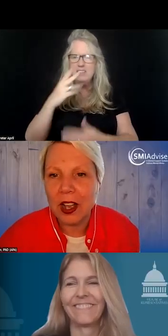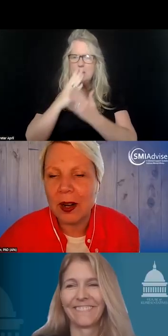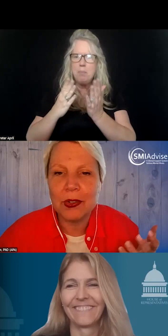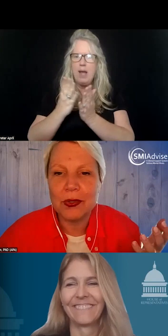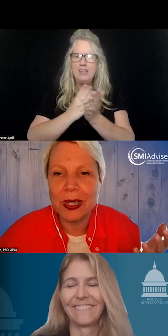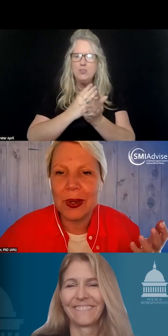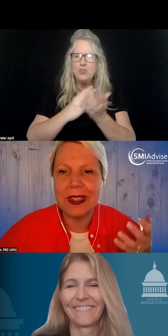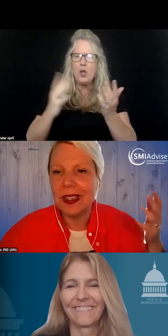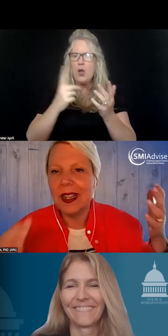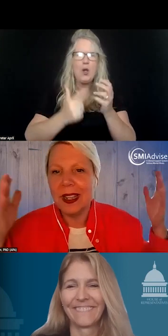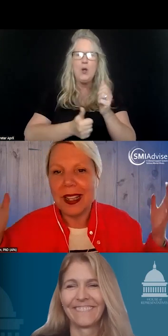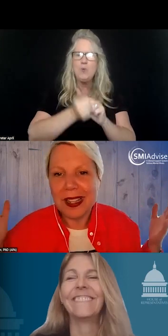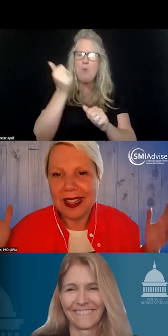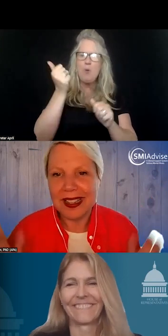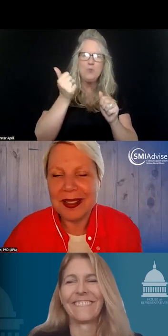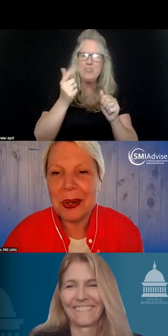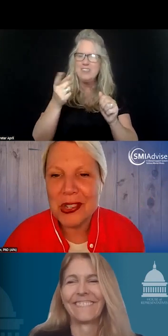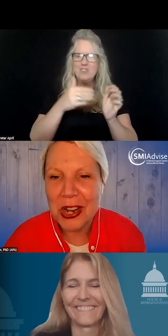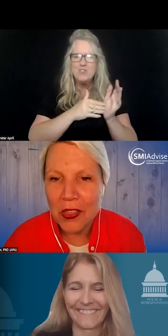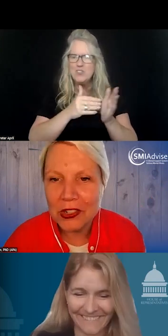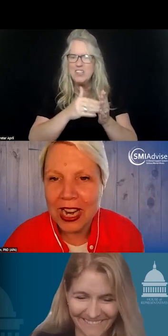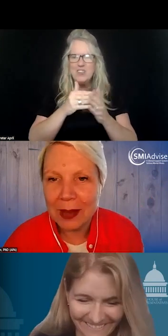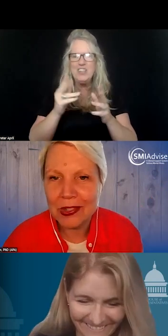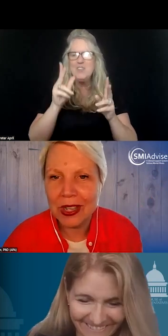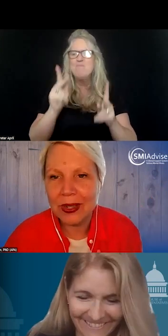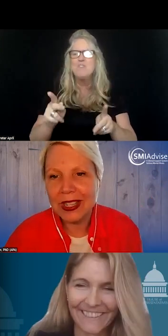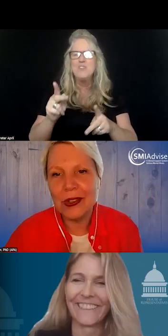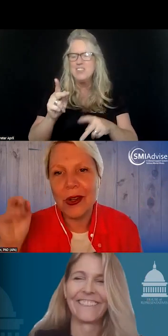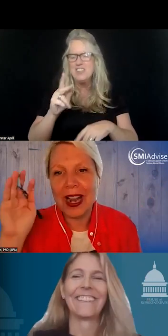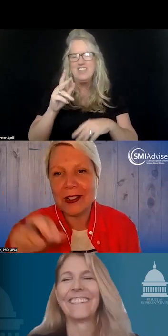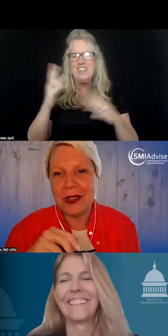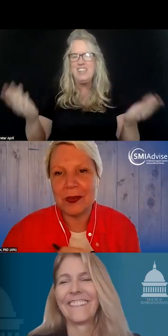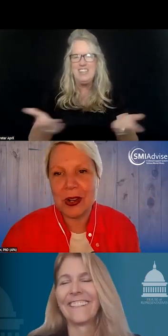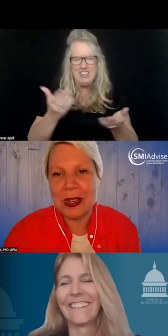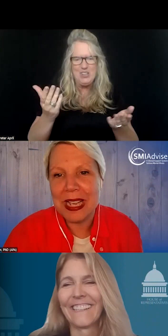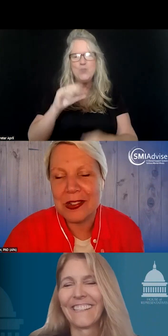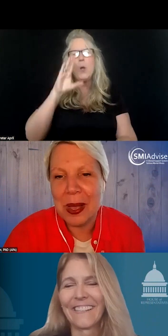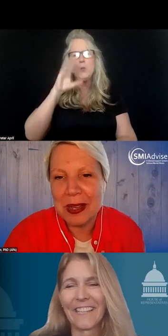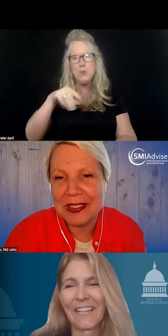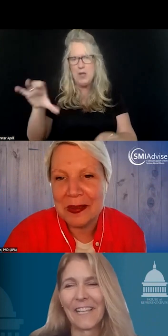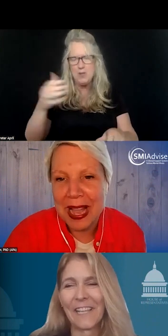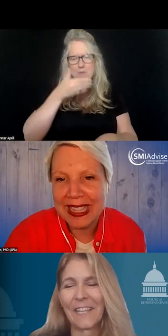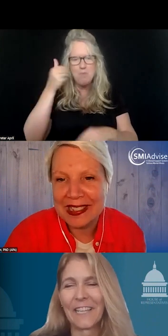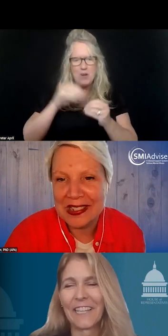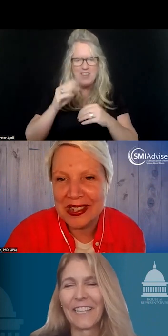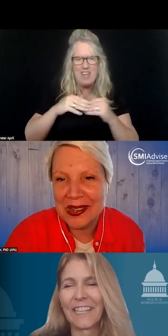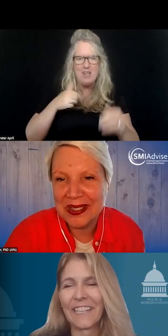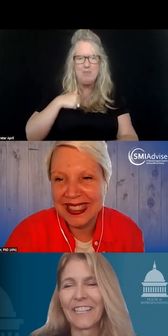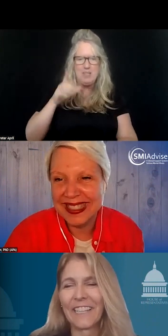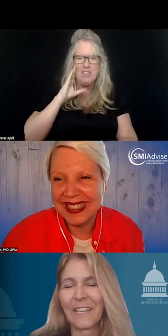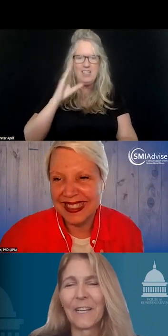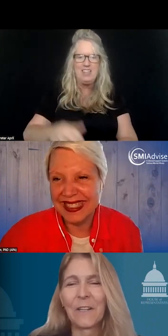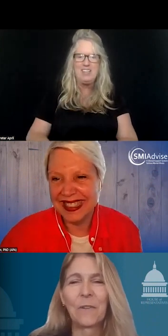you're like our most frequent person on the jam. So you know how to do this more than me. So I'm going to sit back and listen to